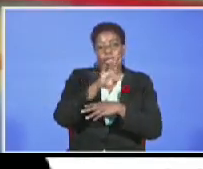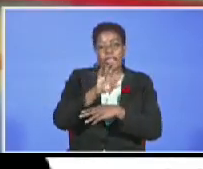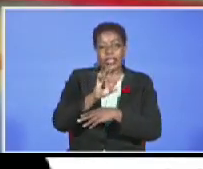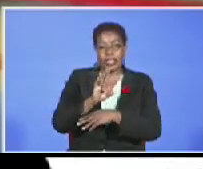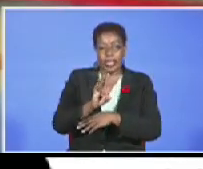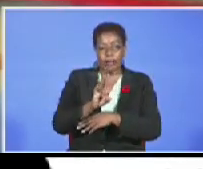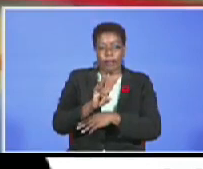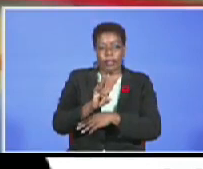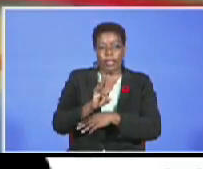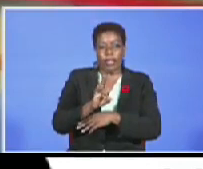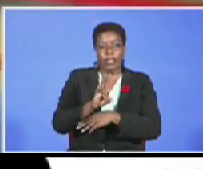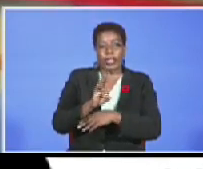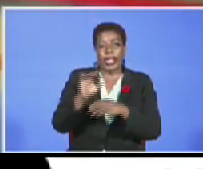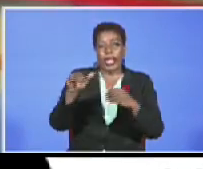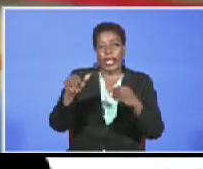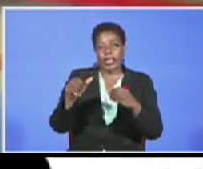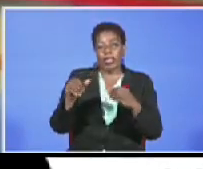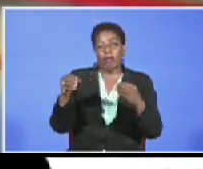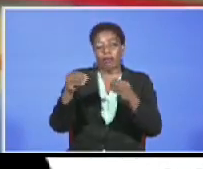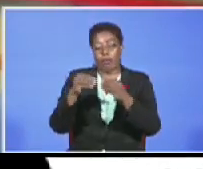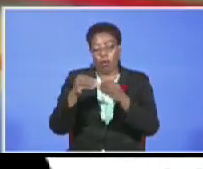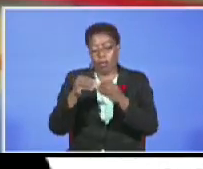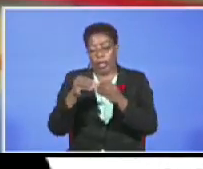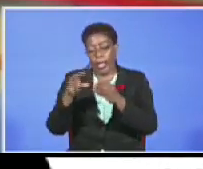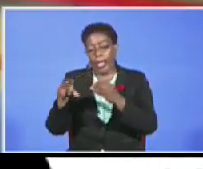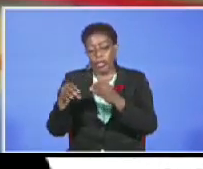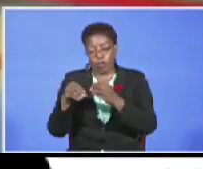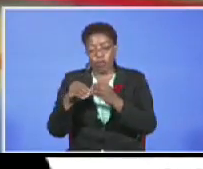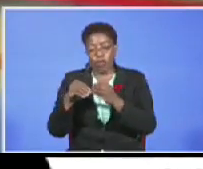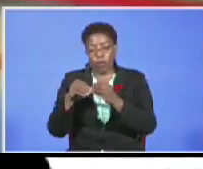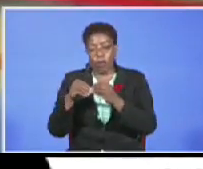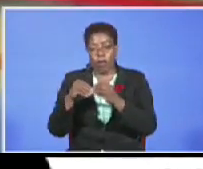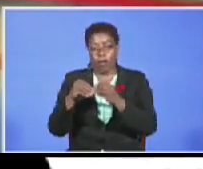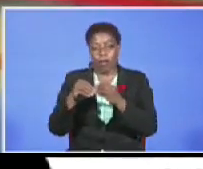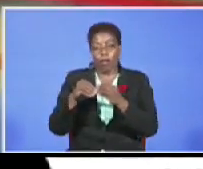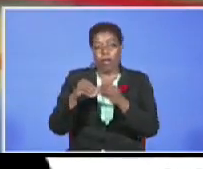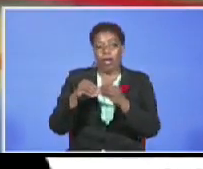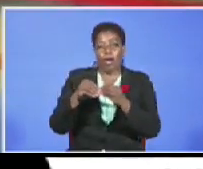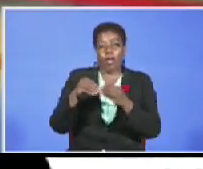So the extra chromosome now causes some